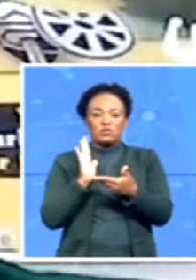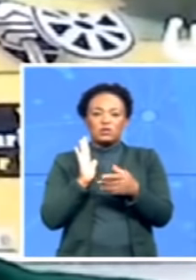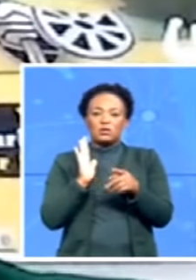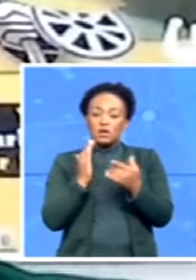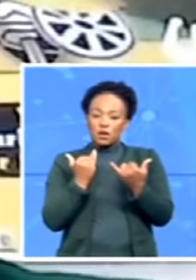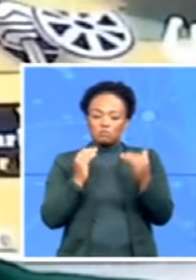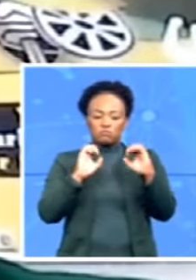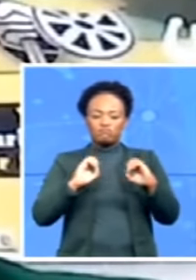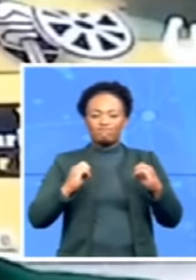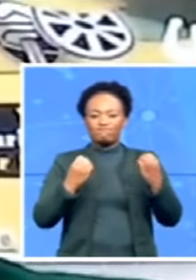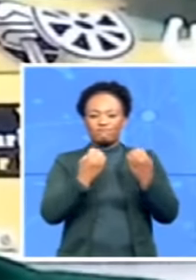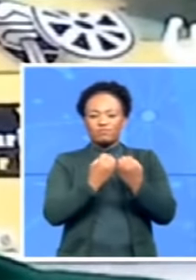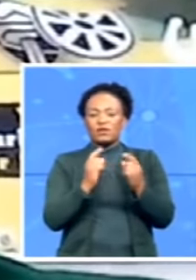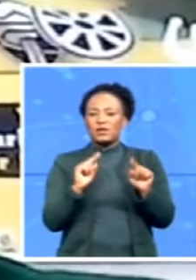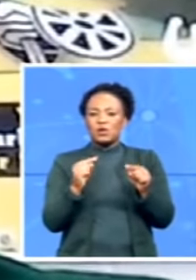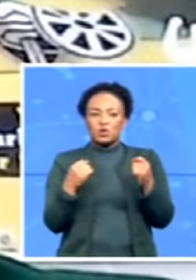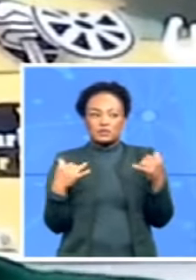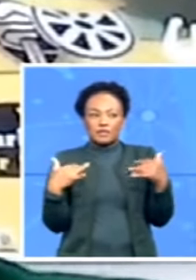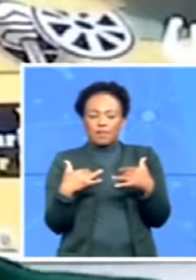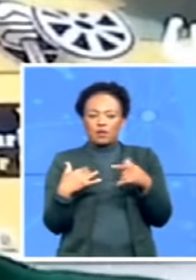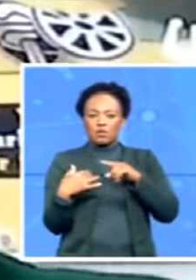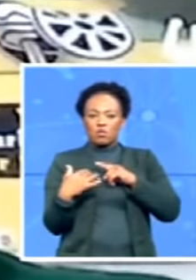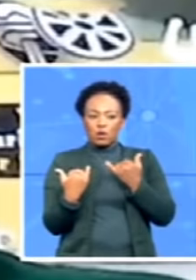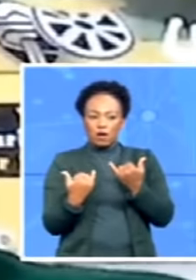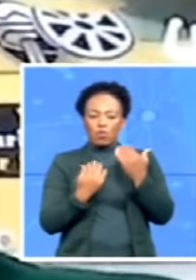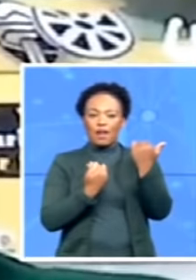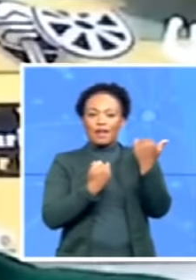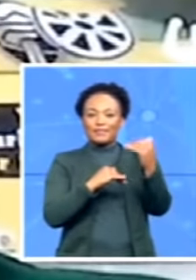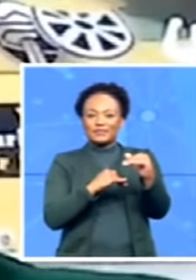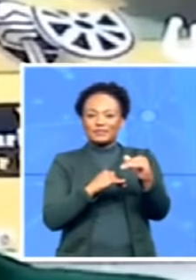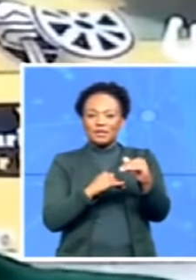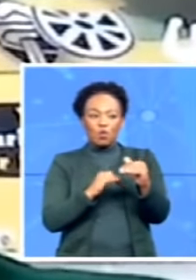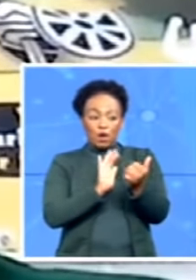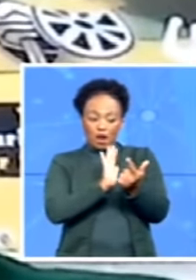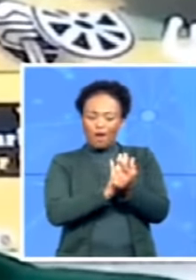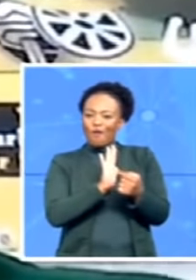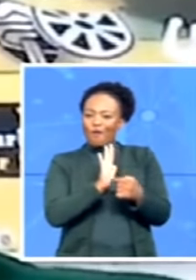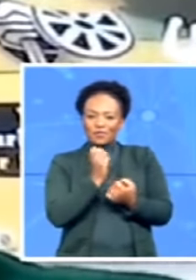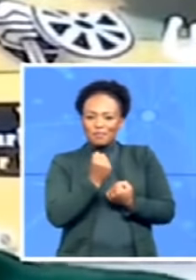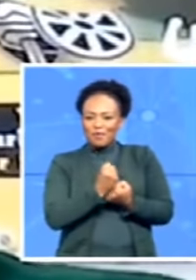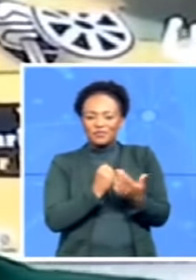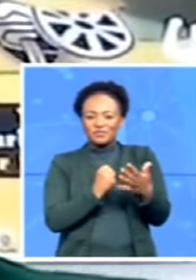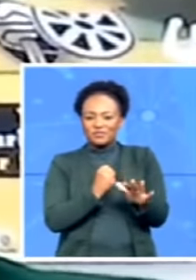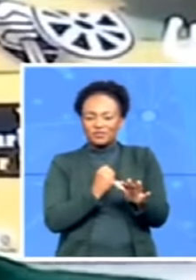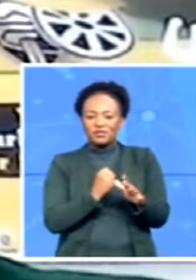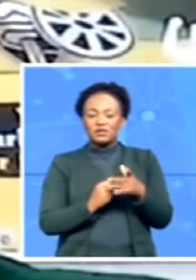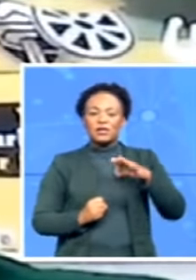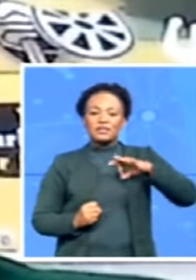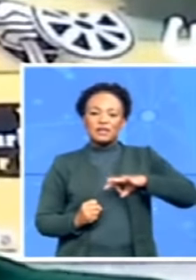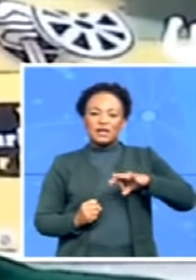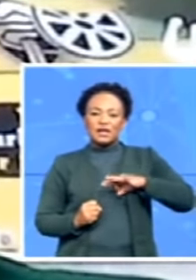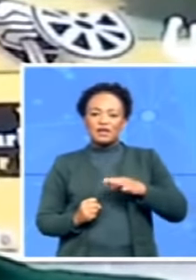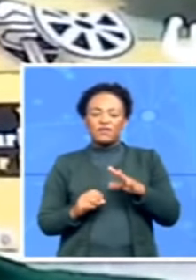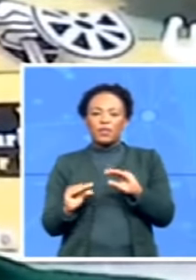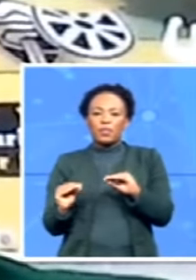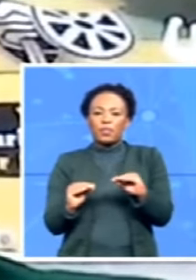the limitations which results from the legislation. And also, the salary delays started months before the legislation could